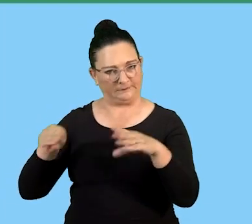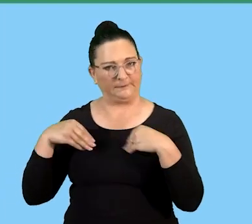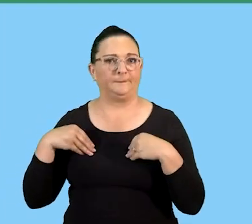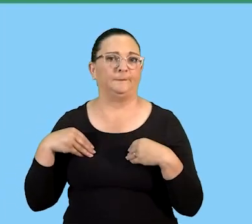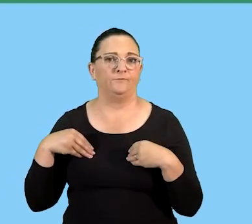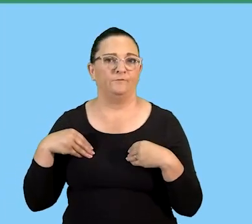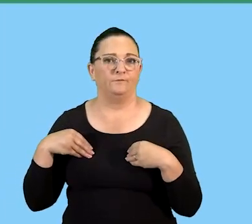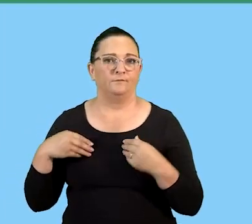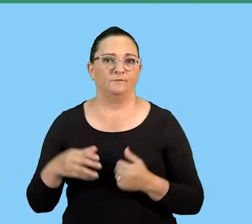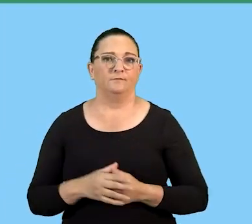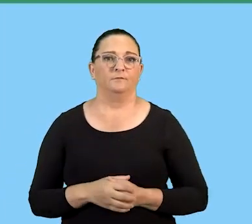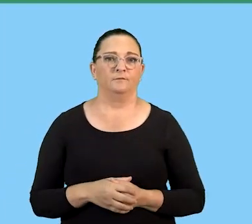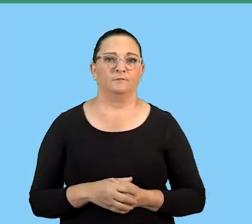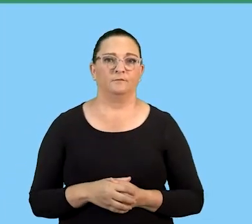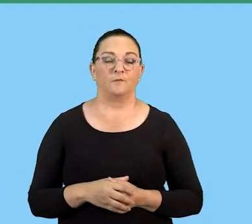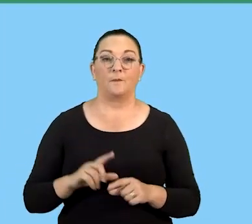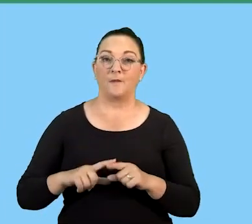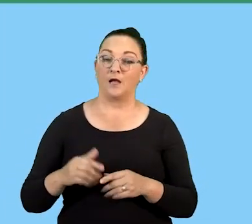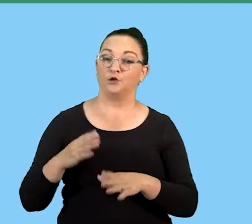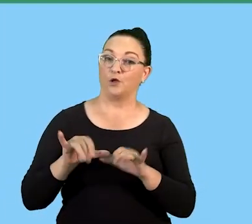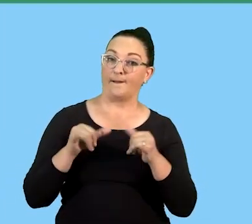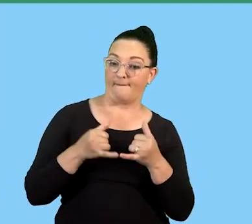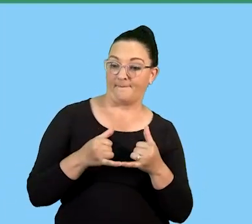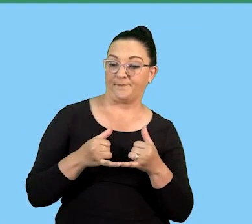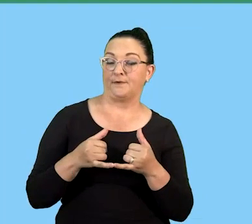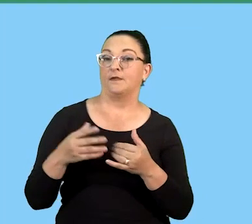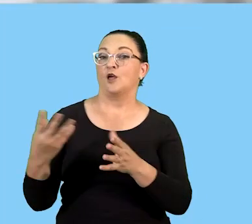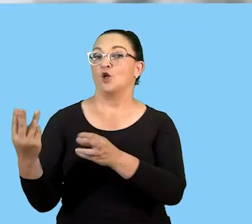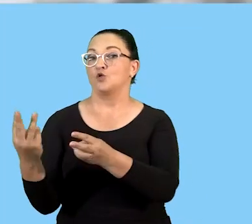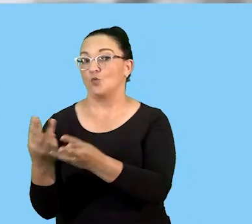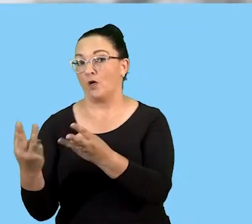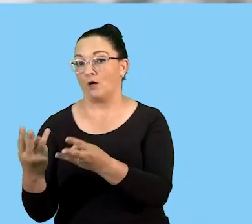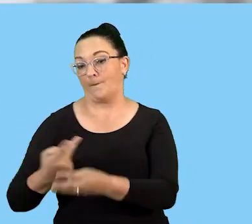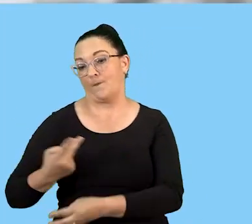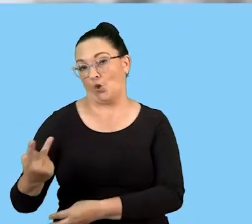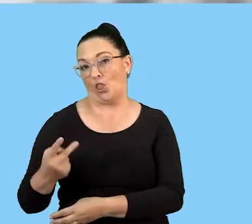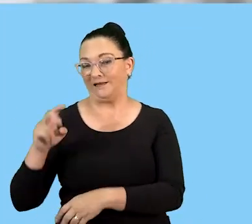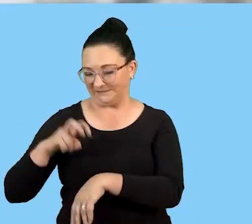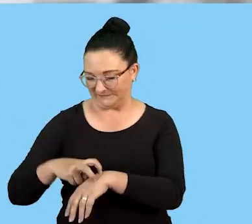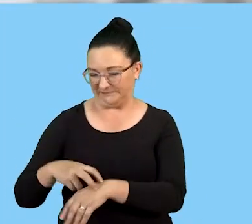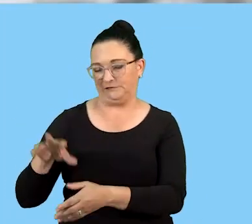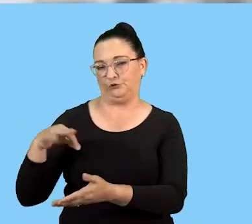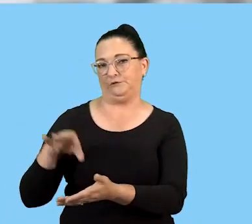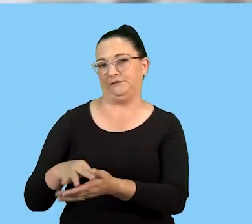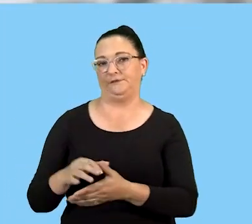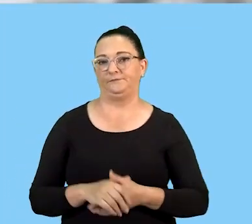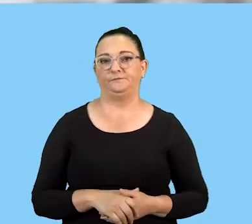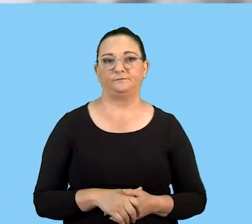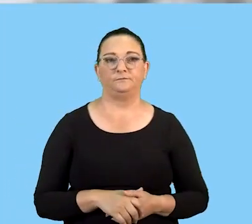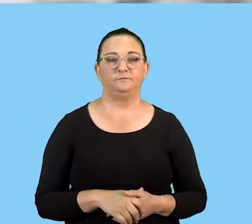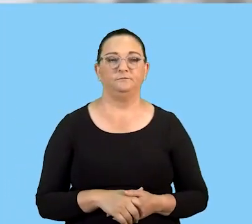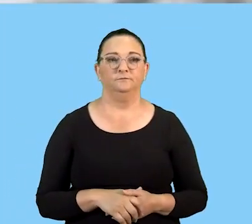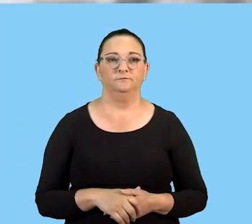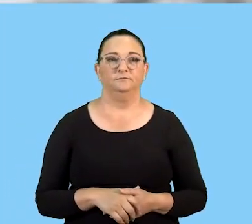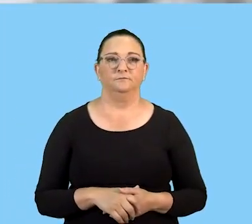terms and conditions. So both the employer and the employee must sign that contract. Then let's